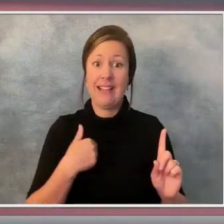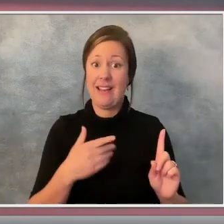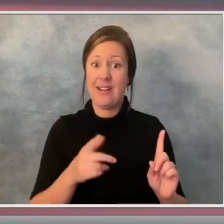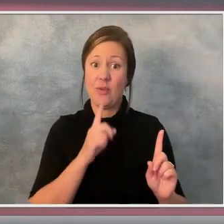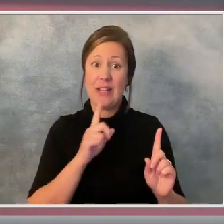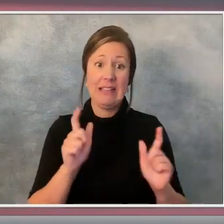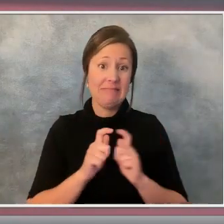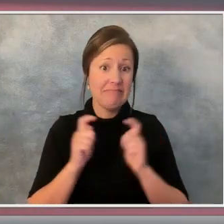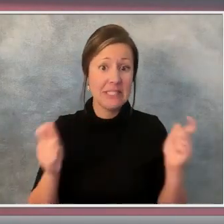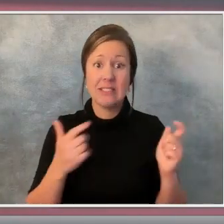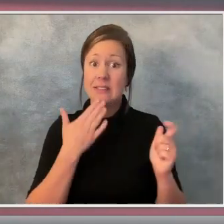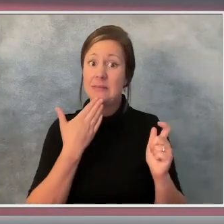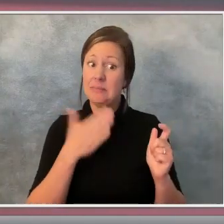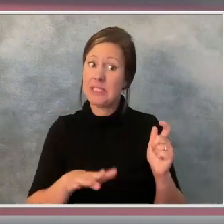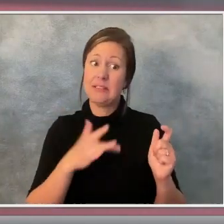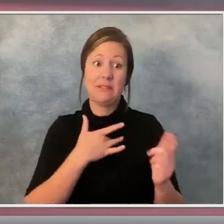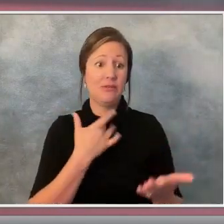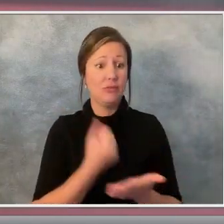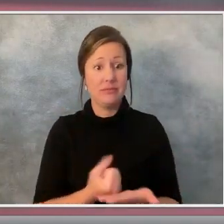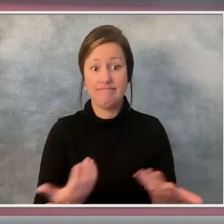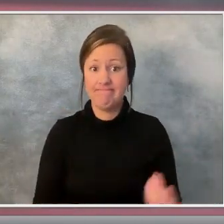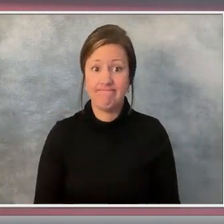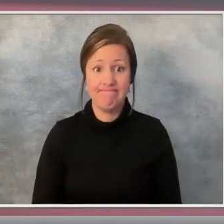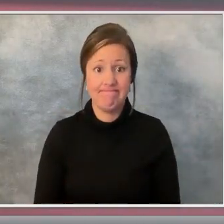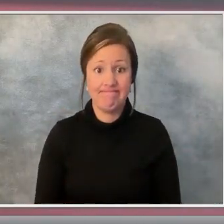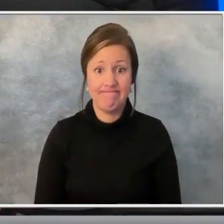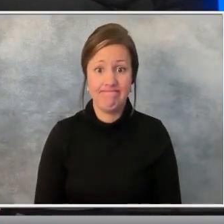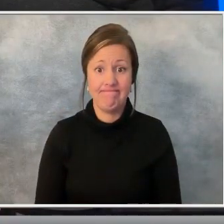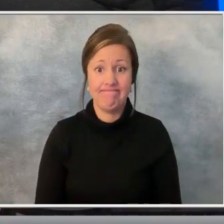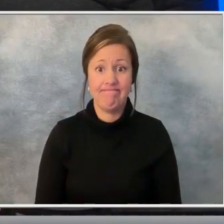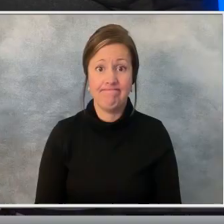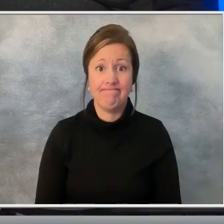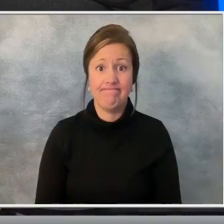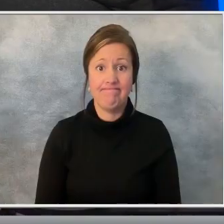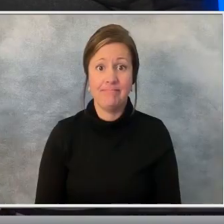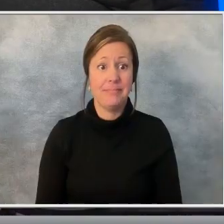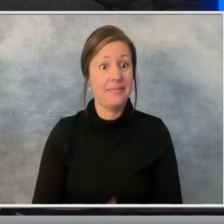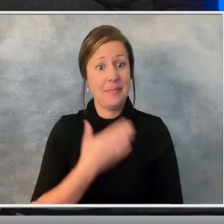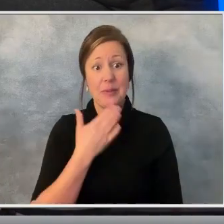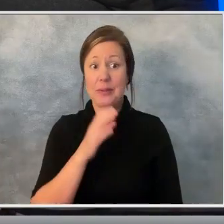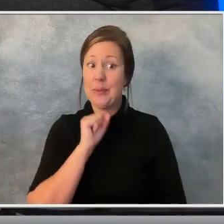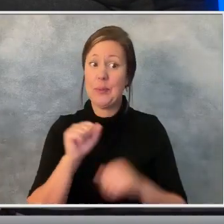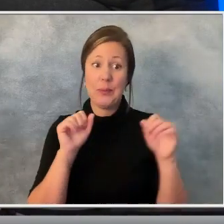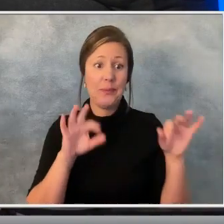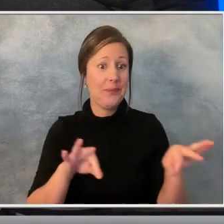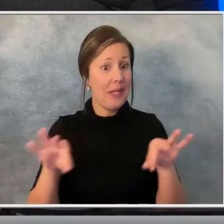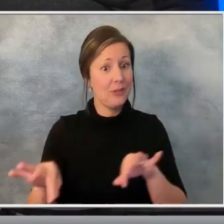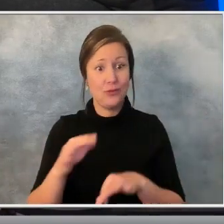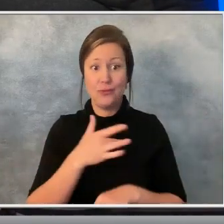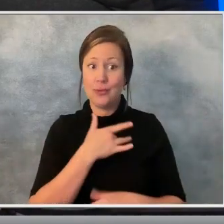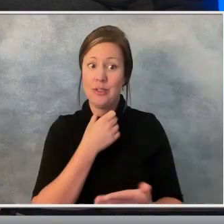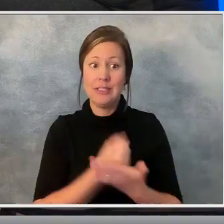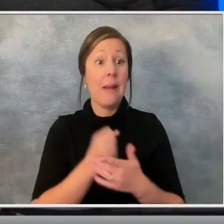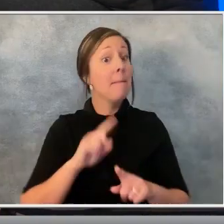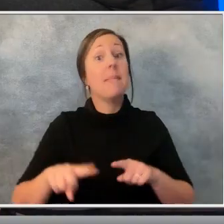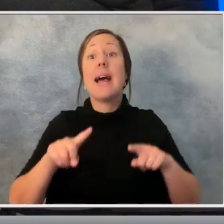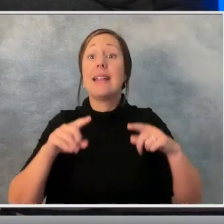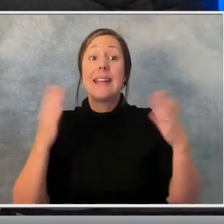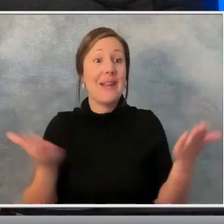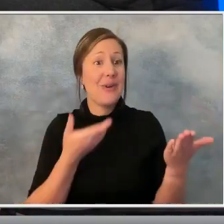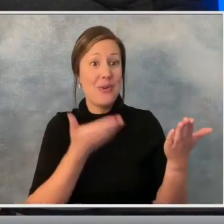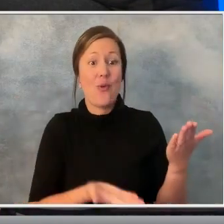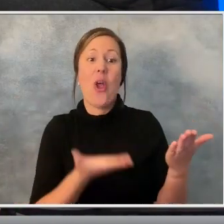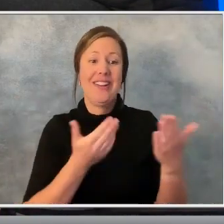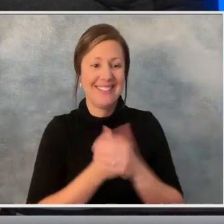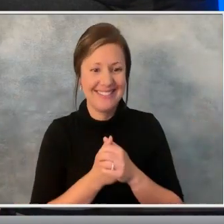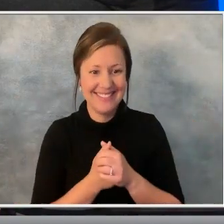and lucky you. yeah. Good old-fashioned heart attack. Yeah. But here you are. Yes, I just want to keep saying that